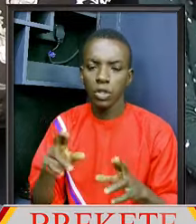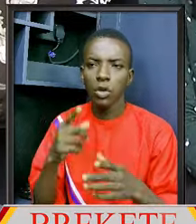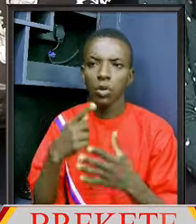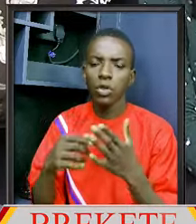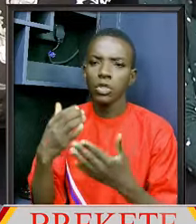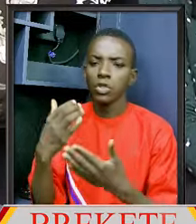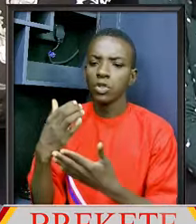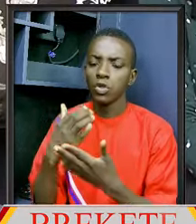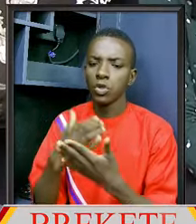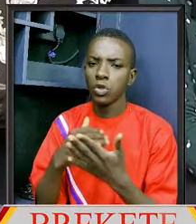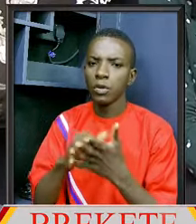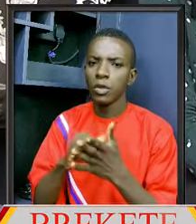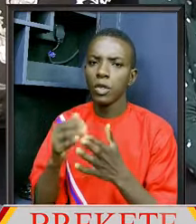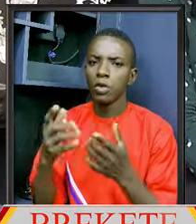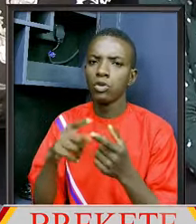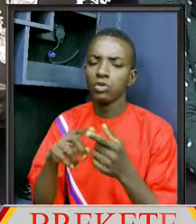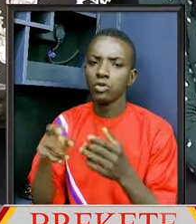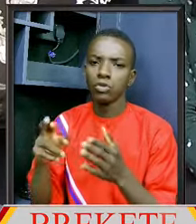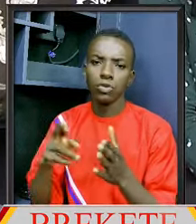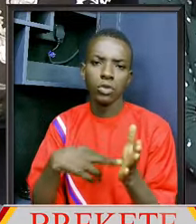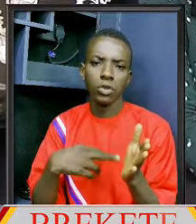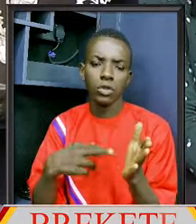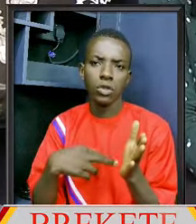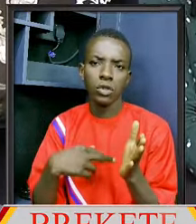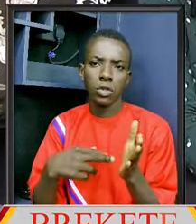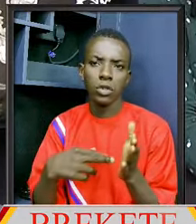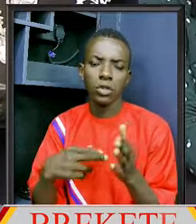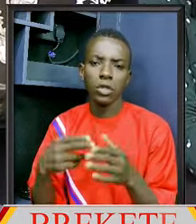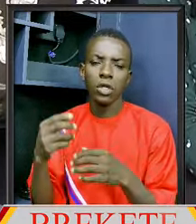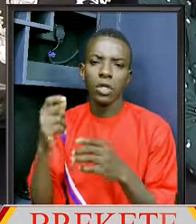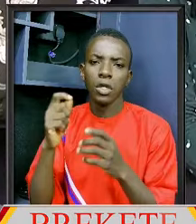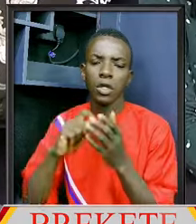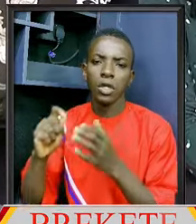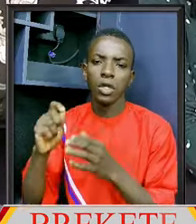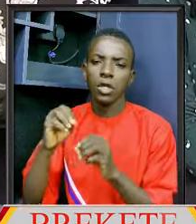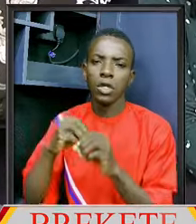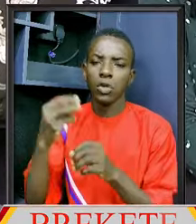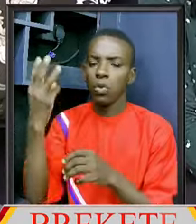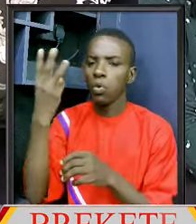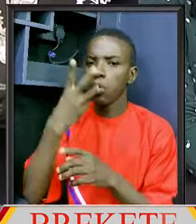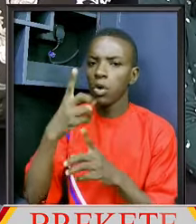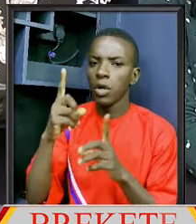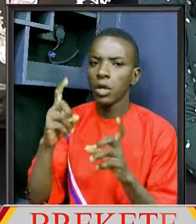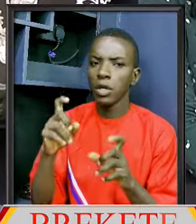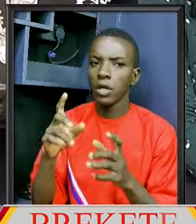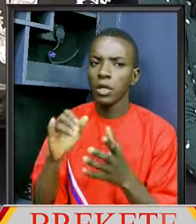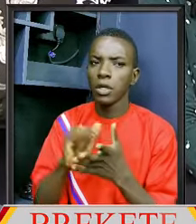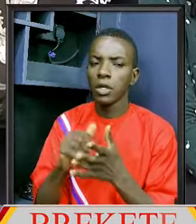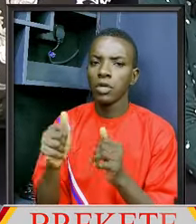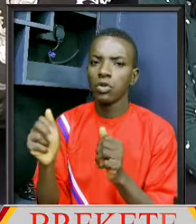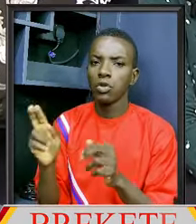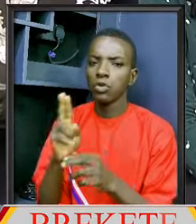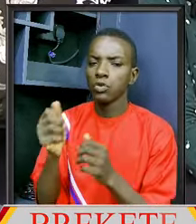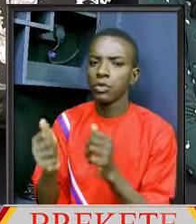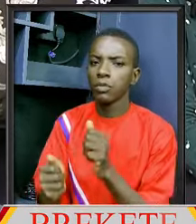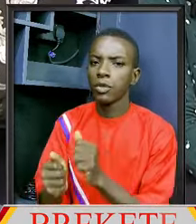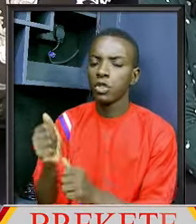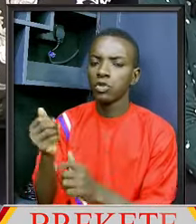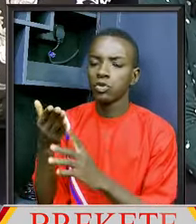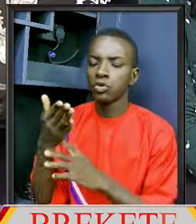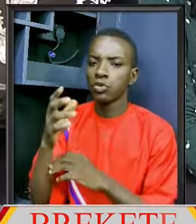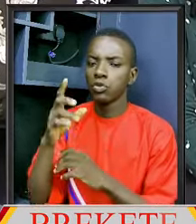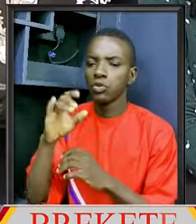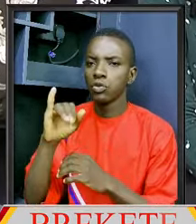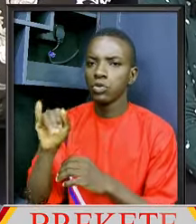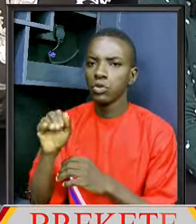the subjects where I go read. Write them for WAEC. So that I go fit use them, pass through jump, enter